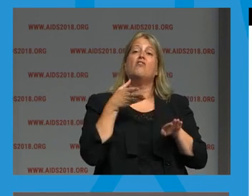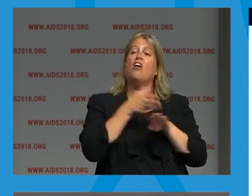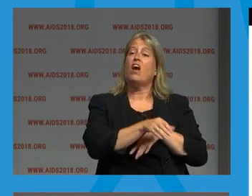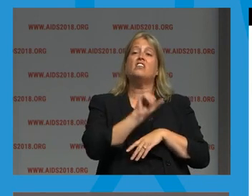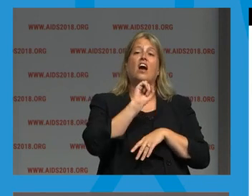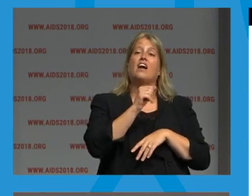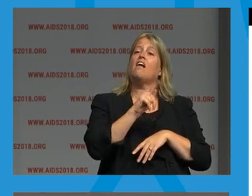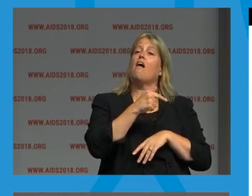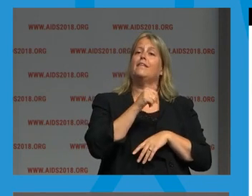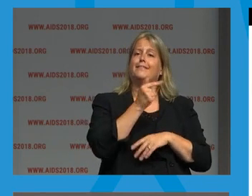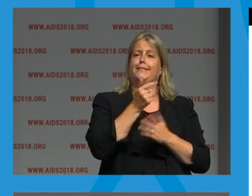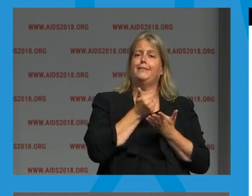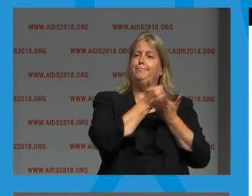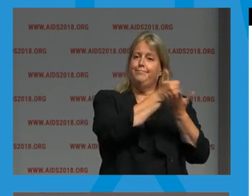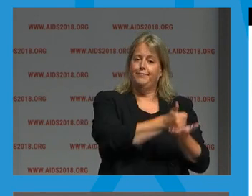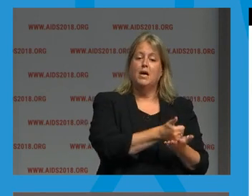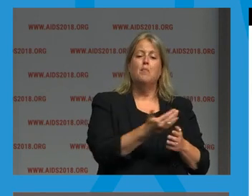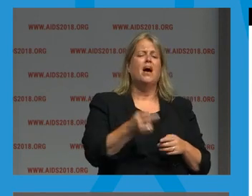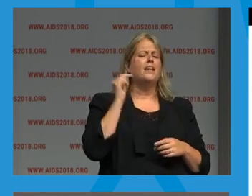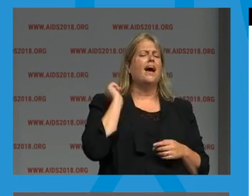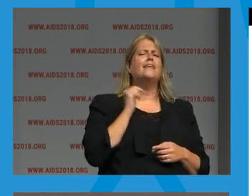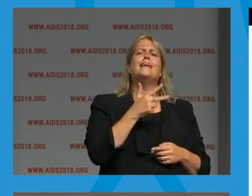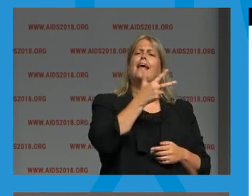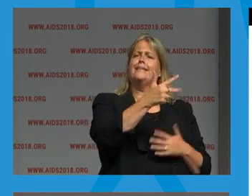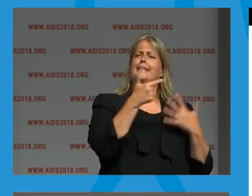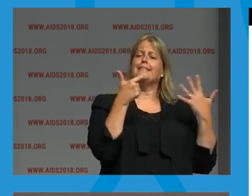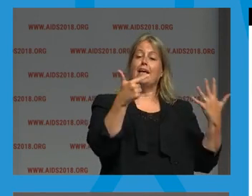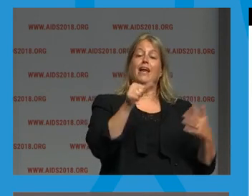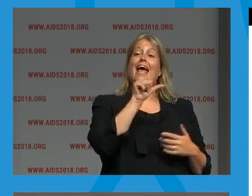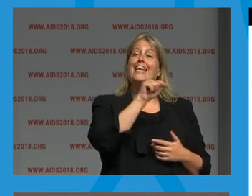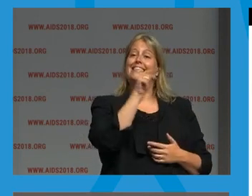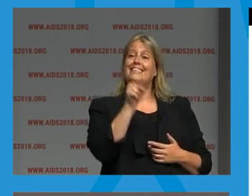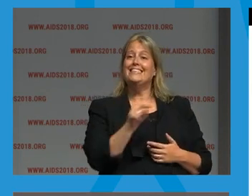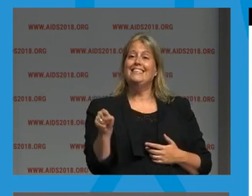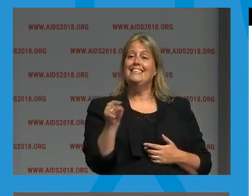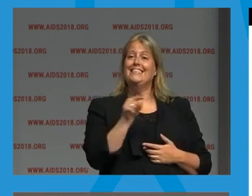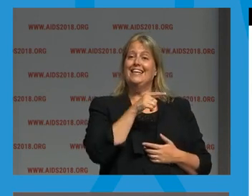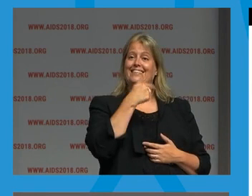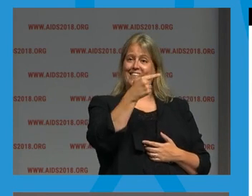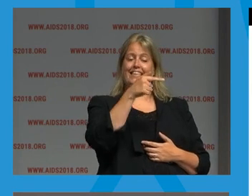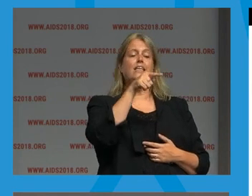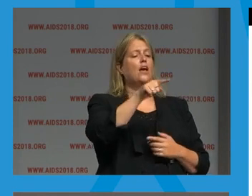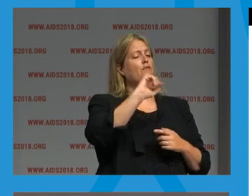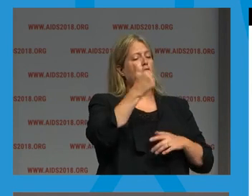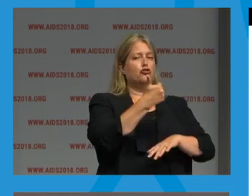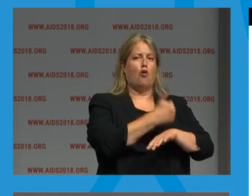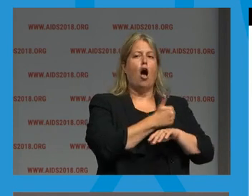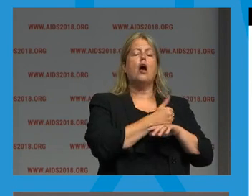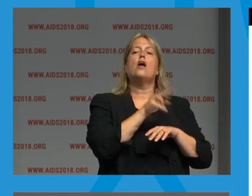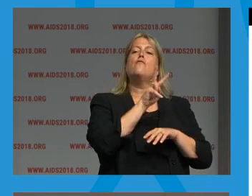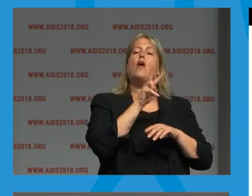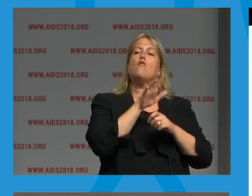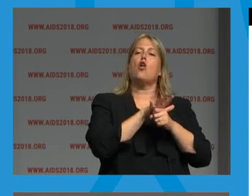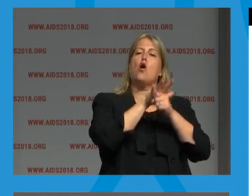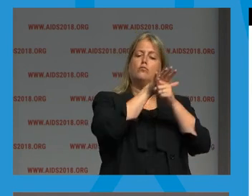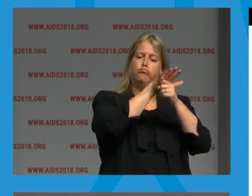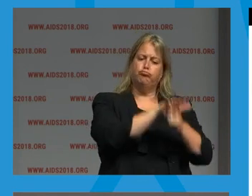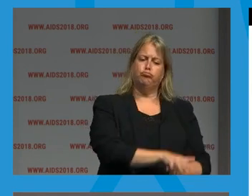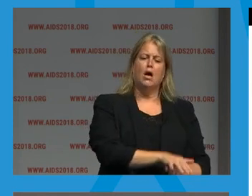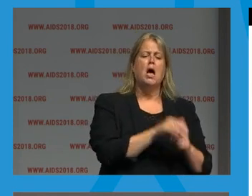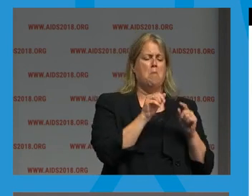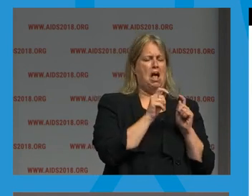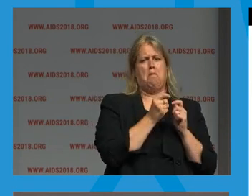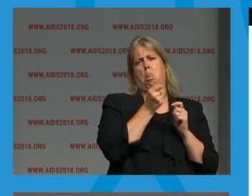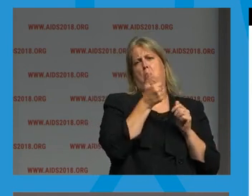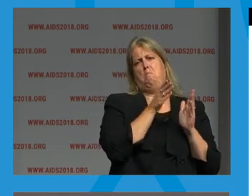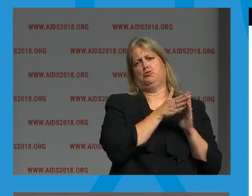But in 1987 with AZT, we had the first drug that dropped viral load with a very poor duration. A